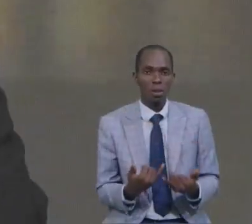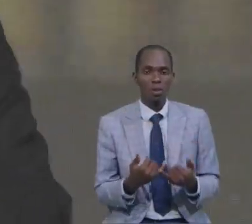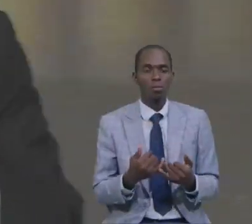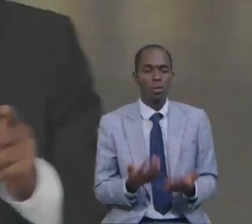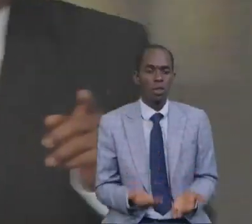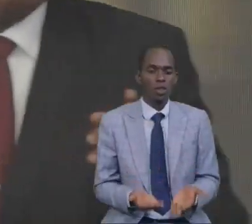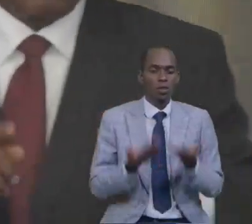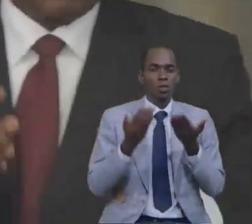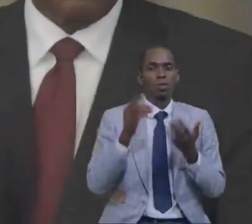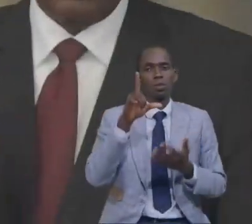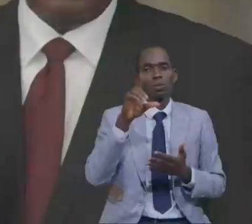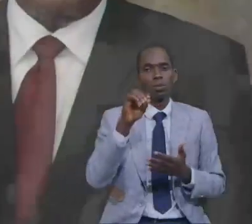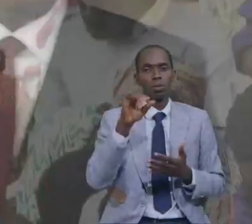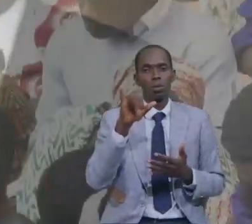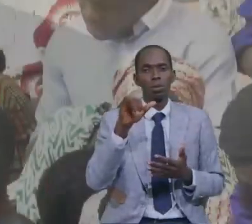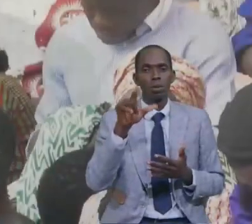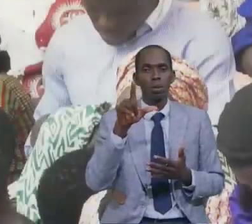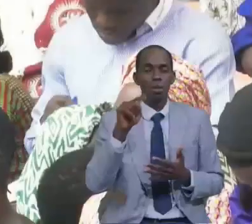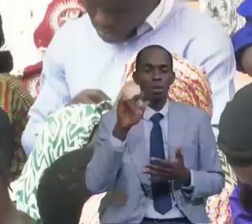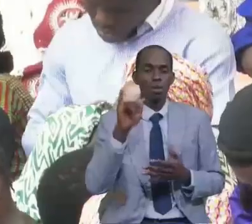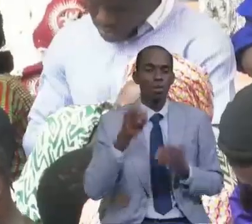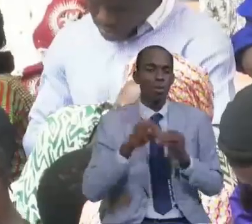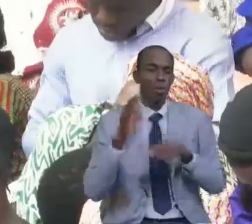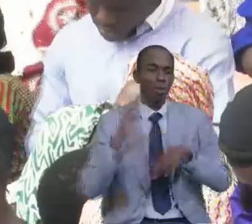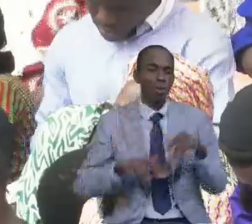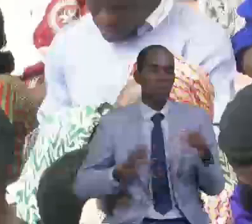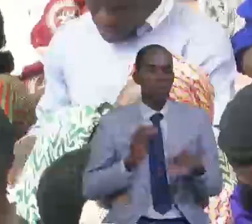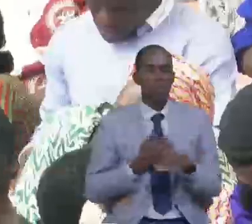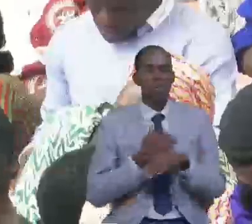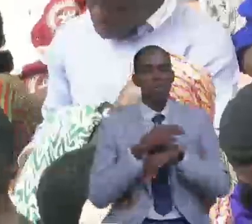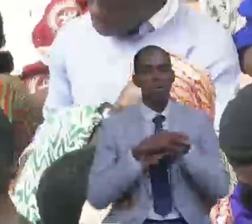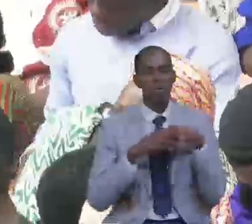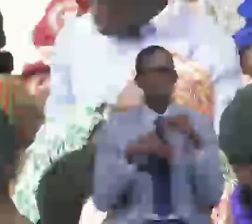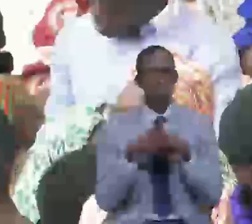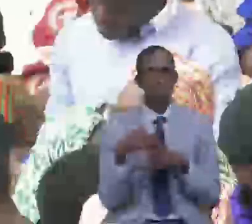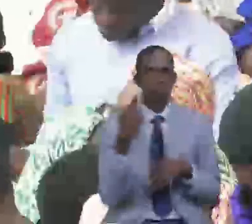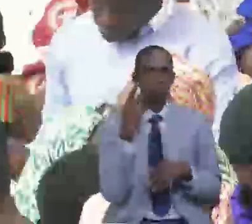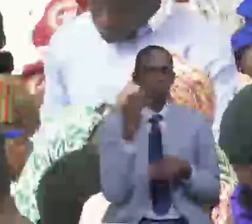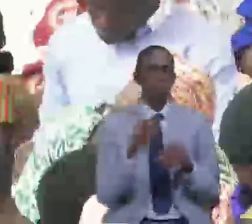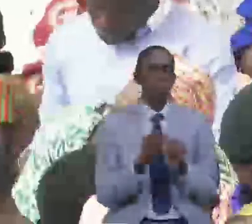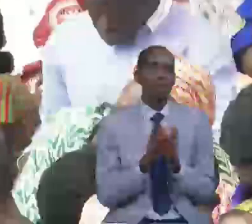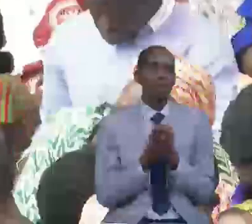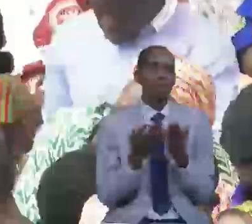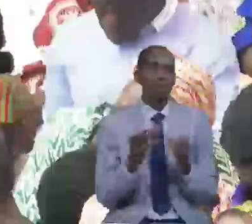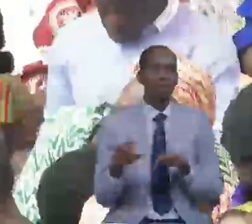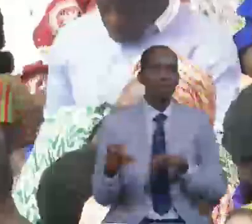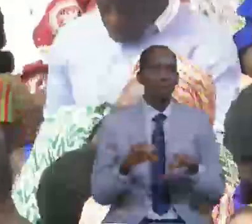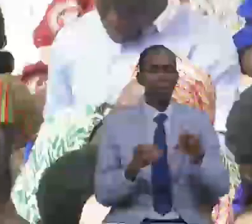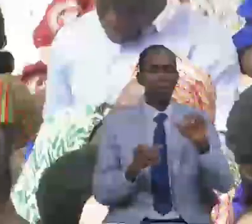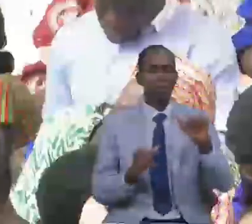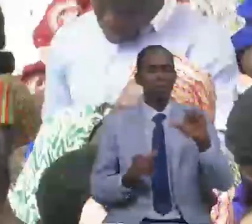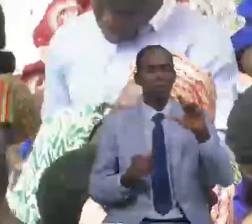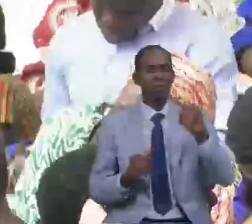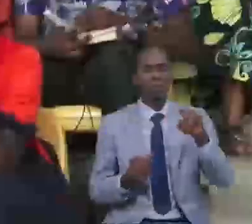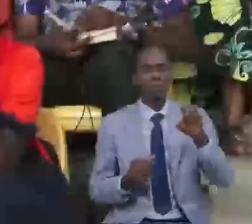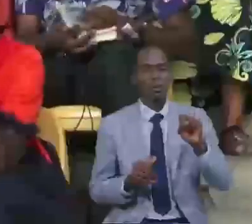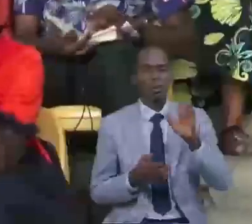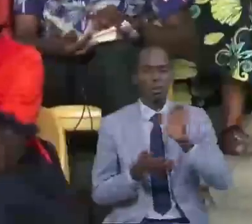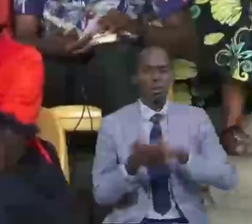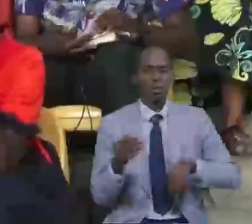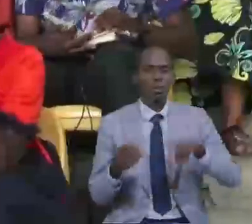it says, "But none of these things move me. None of these things move